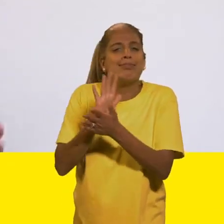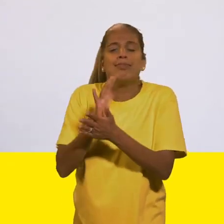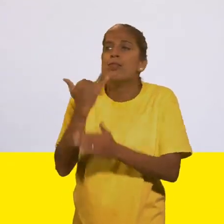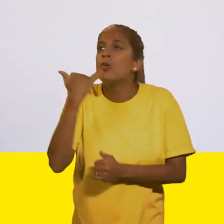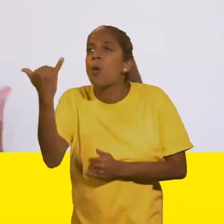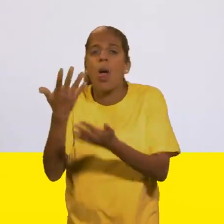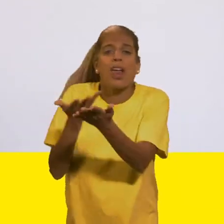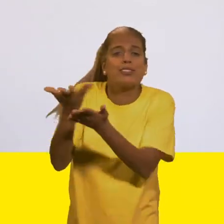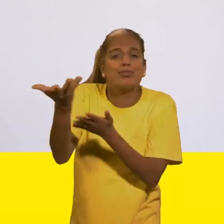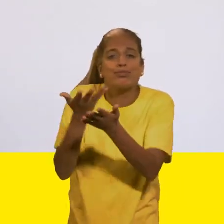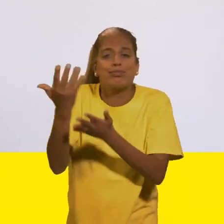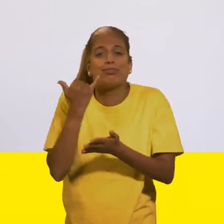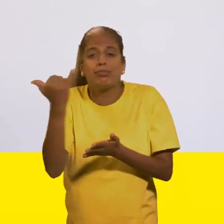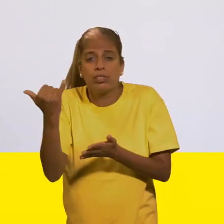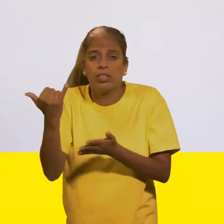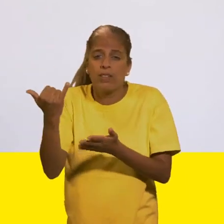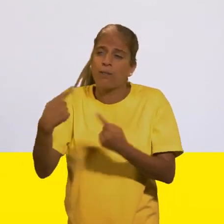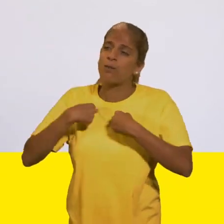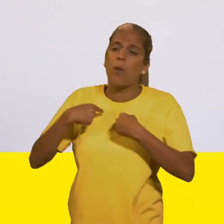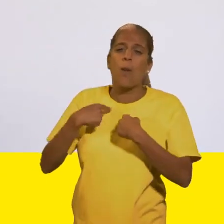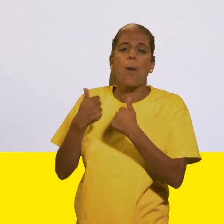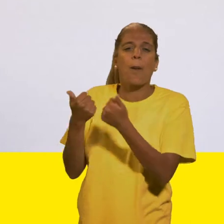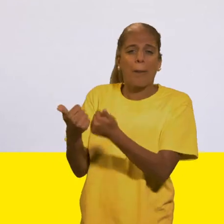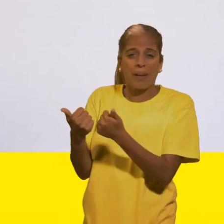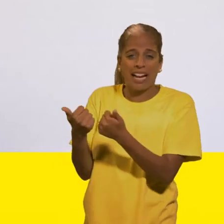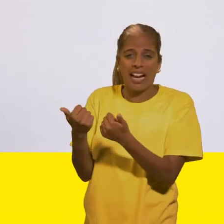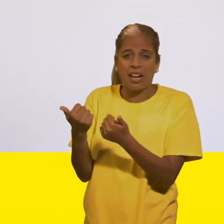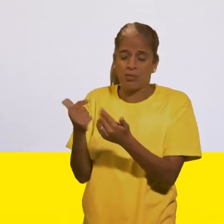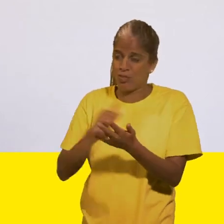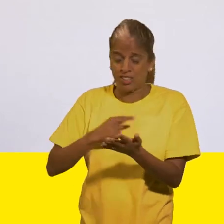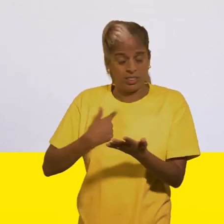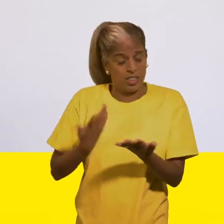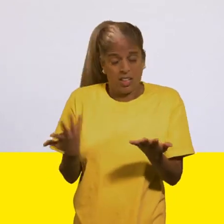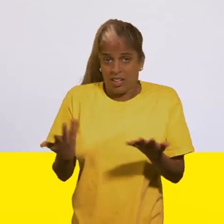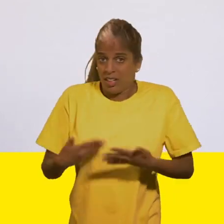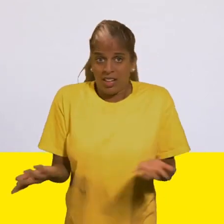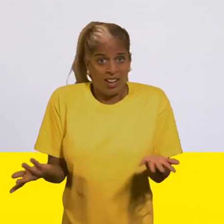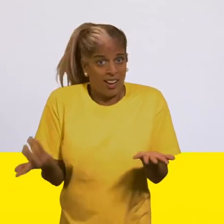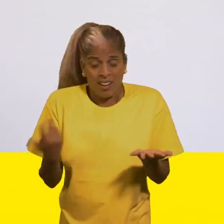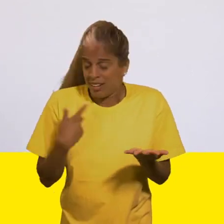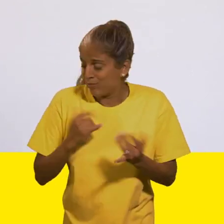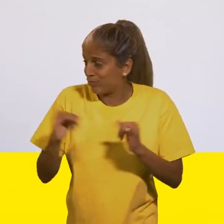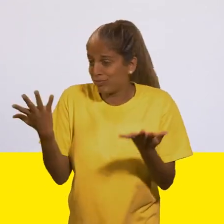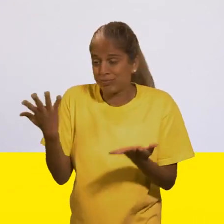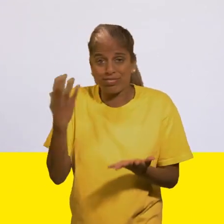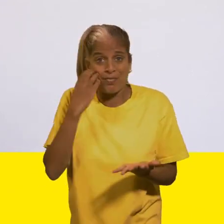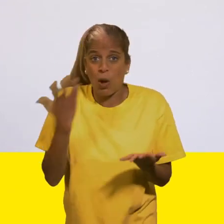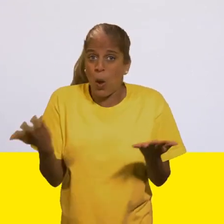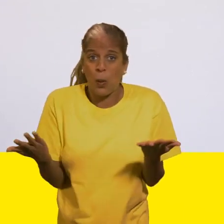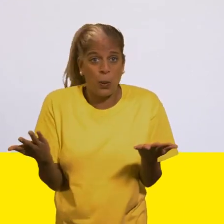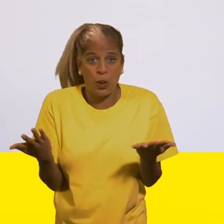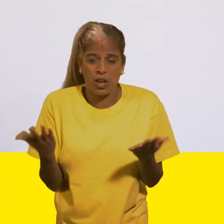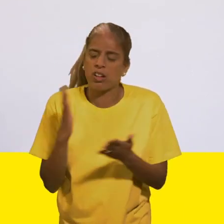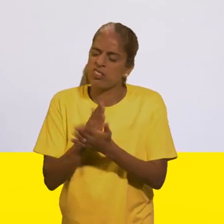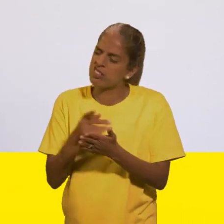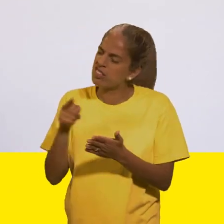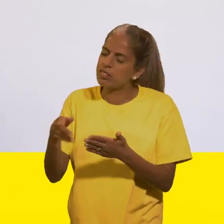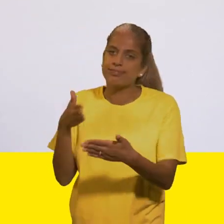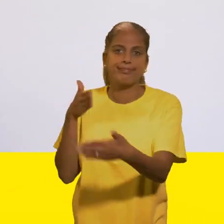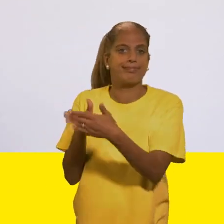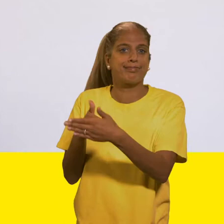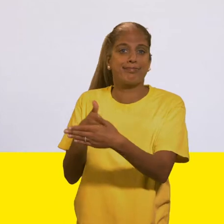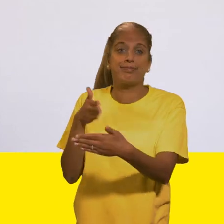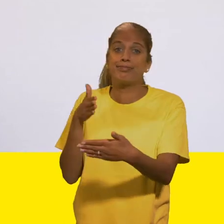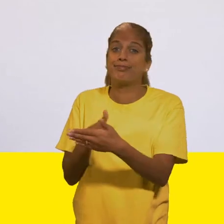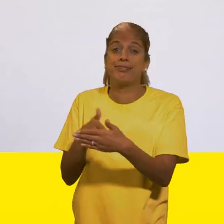who all know me, who all understand me, and all quite willing to take phone calls for me because I am useless